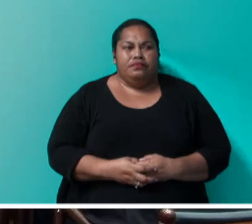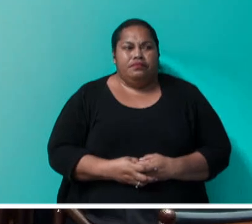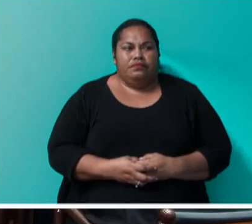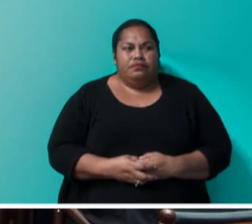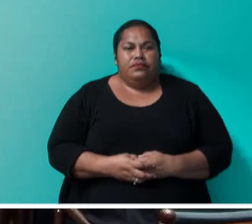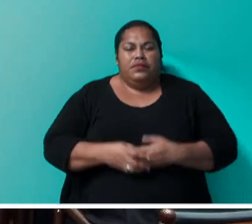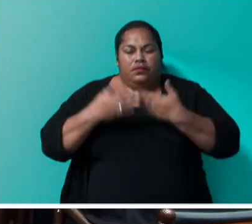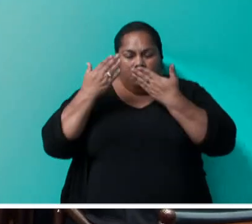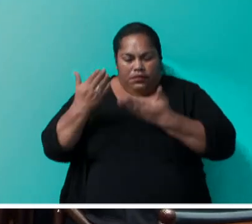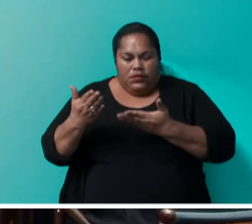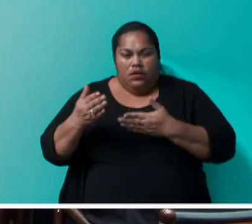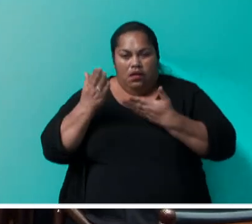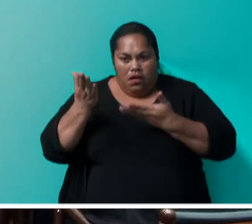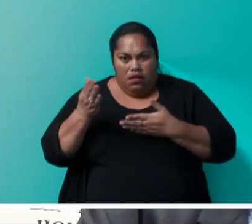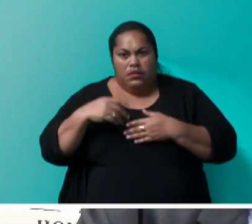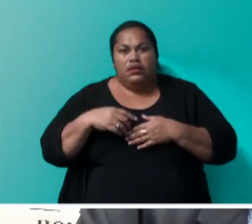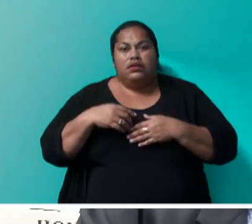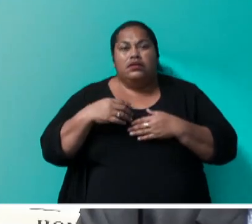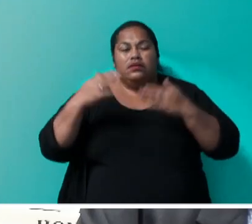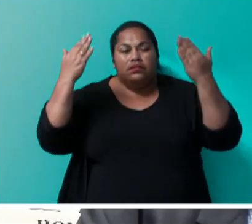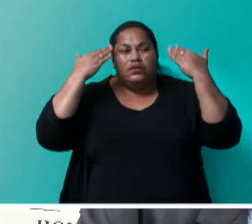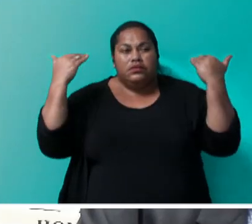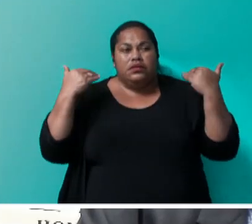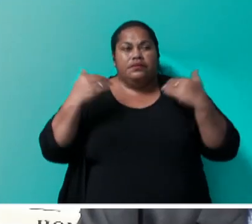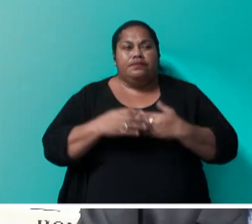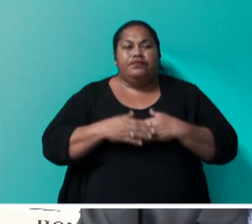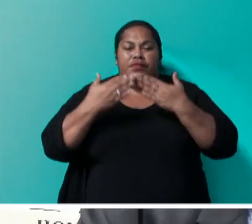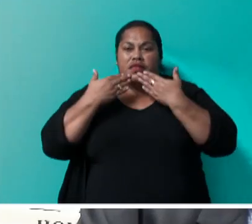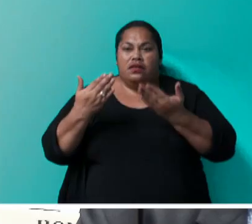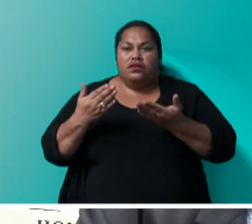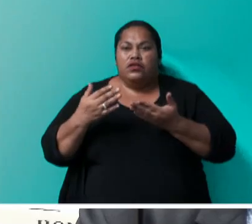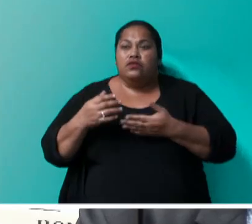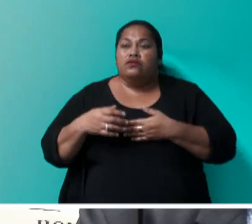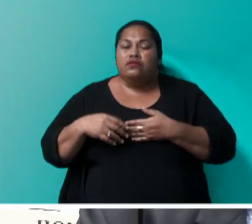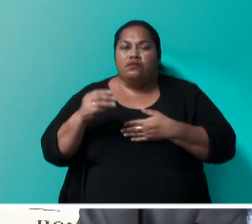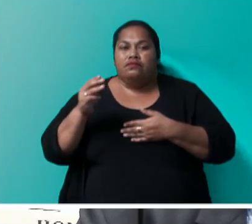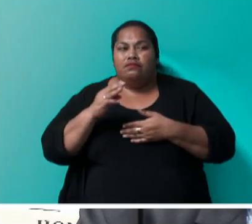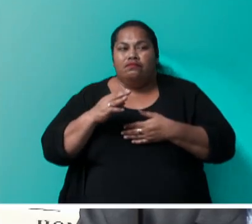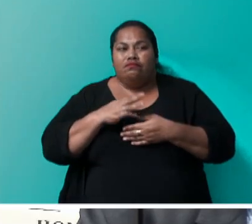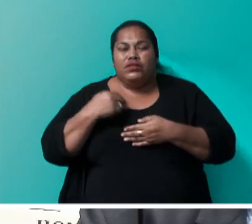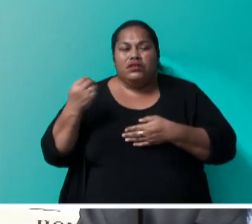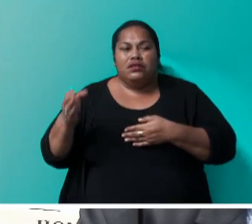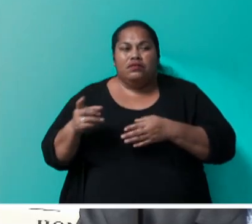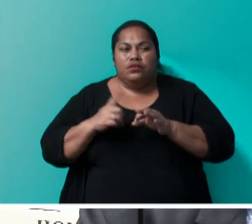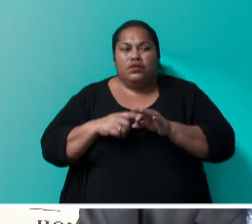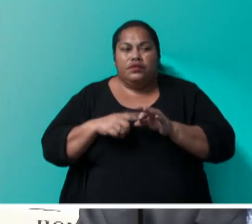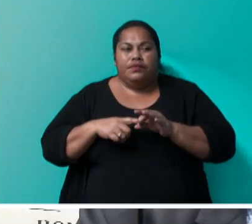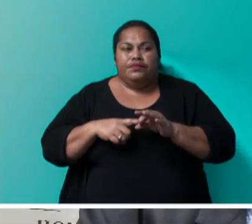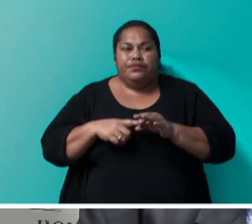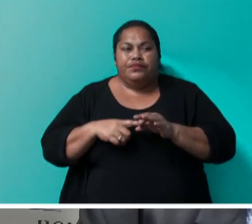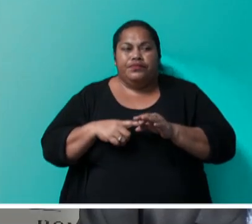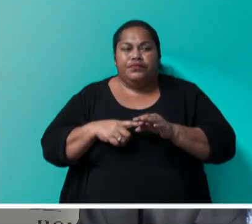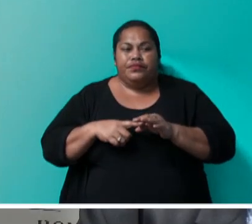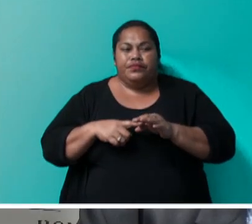Thank you very much, Honourable Speaker Say, and thank you very much, Honourable Dinesh, for this question. Mr. Speaker Say, I